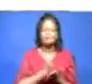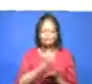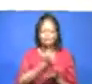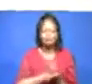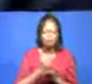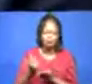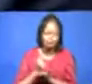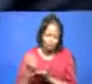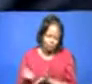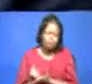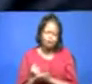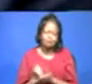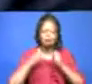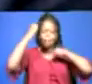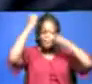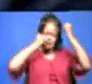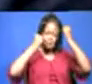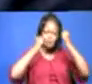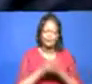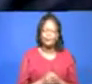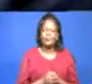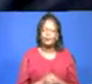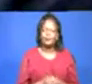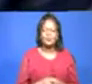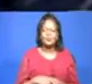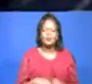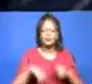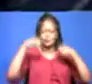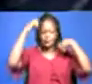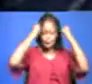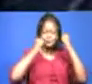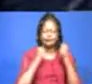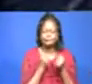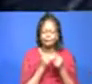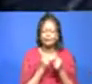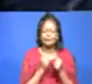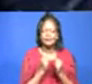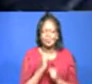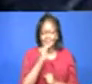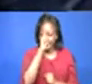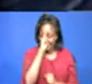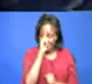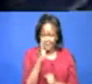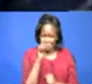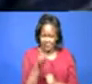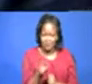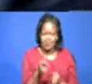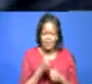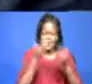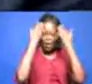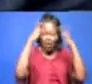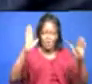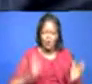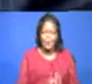ulinzi humo nchini. KDF has been very hard on this. They have been sensitizing the public,